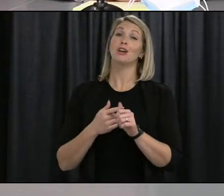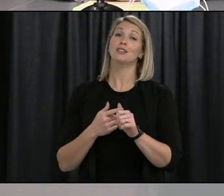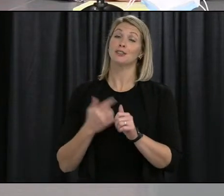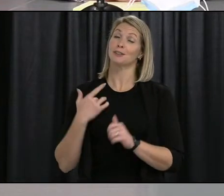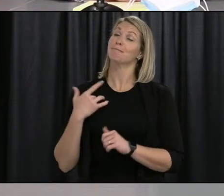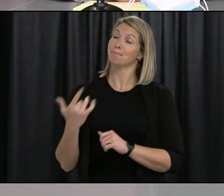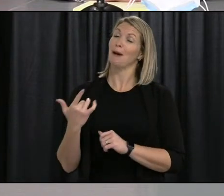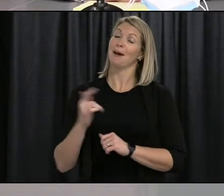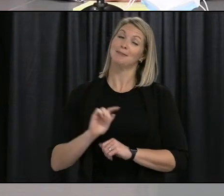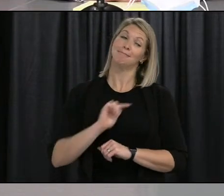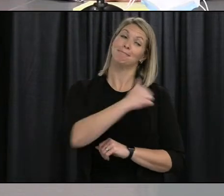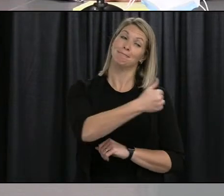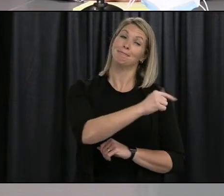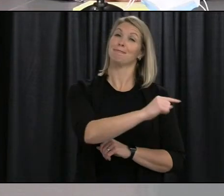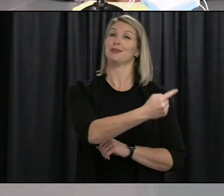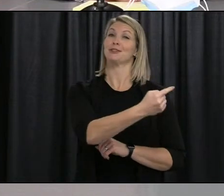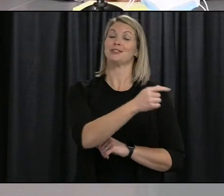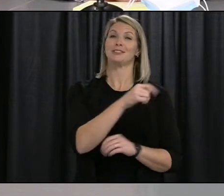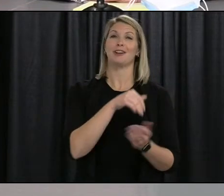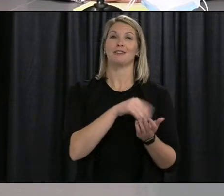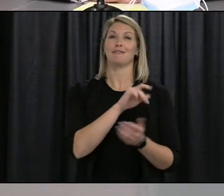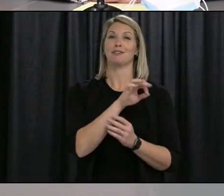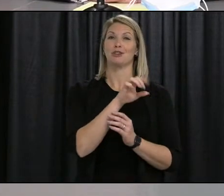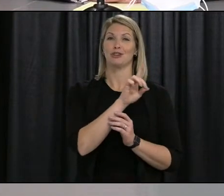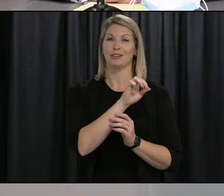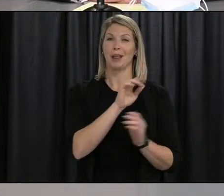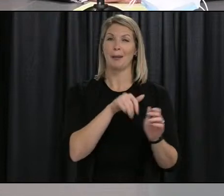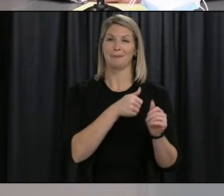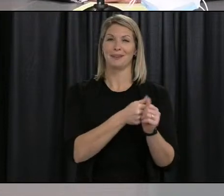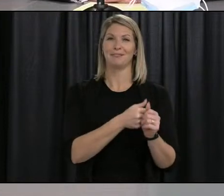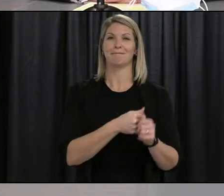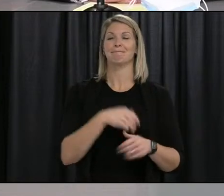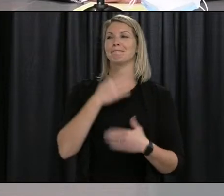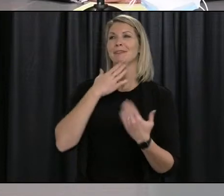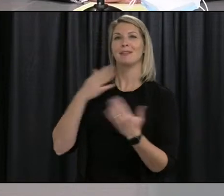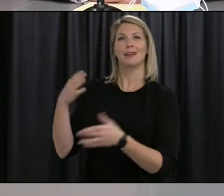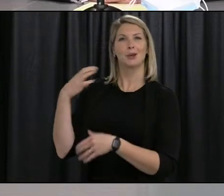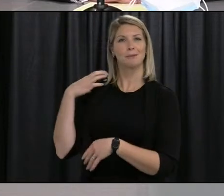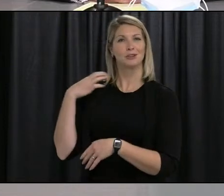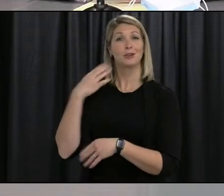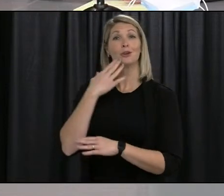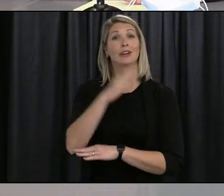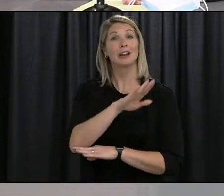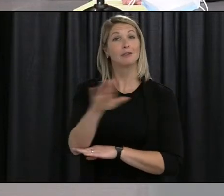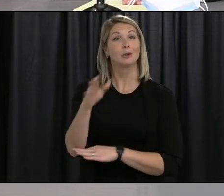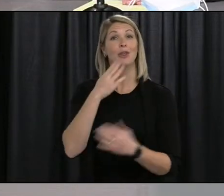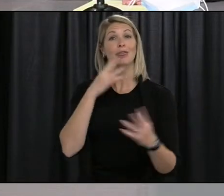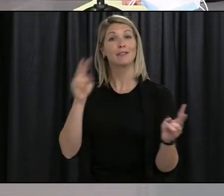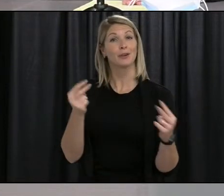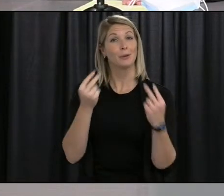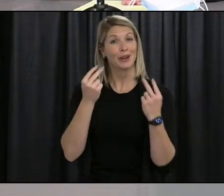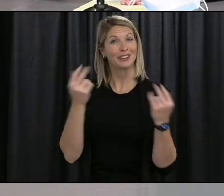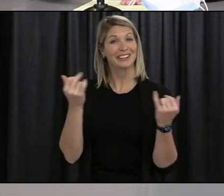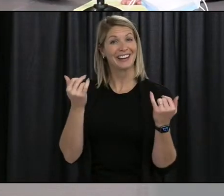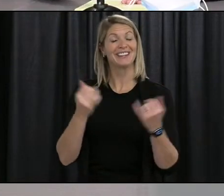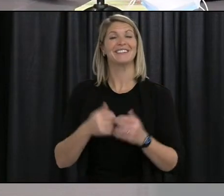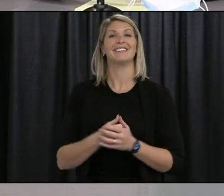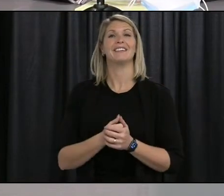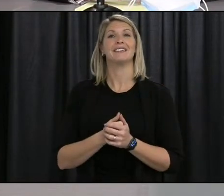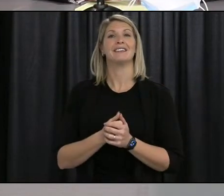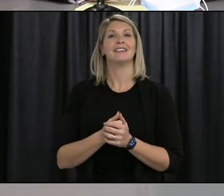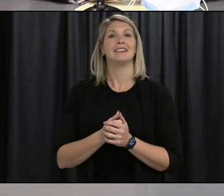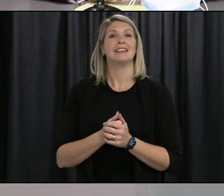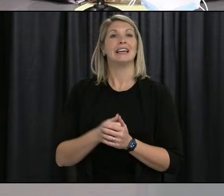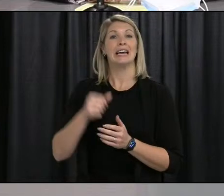is customary, to Dr. Fitzgerald for her update. Thank you, Minister. Good afternoon, everyone, and thank you for joining us today. Since